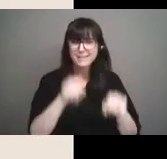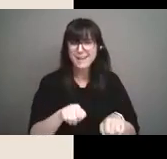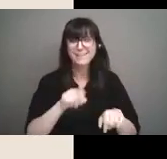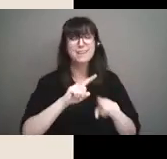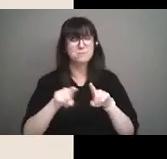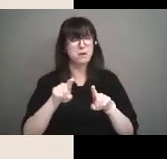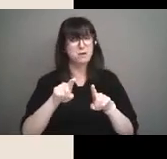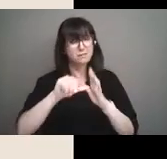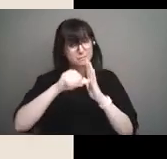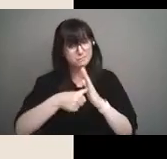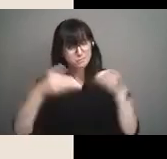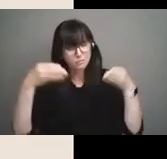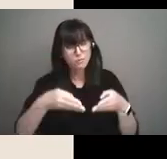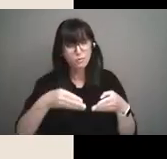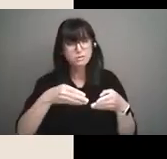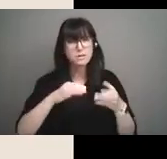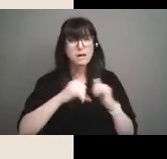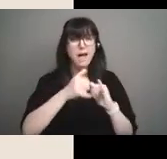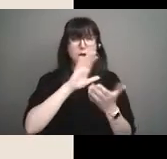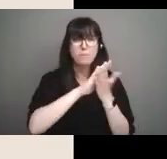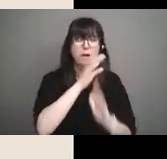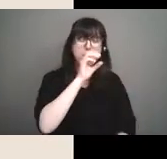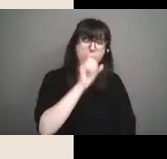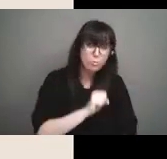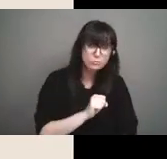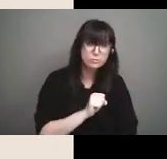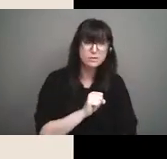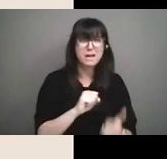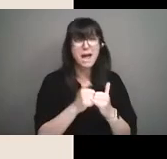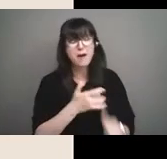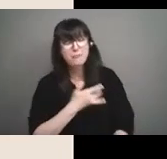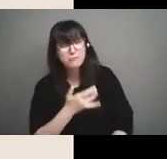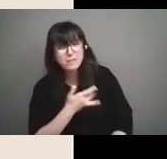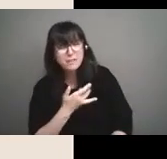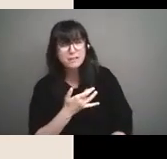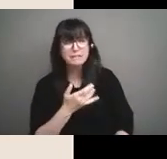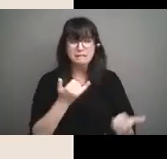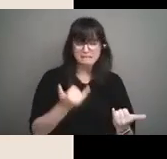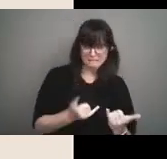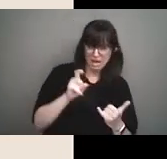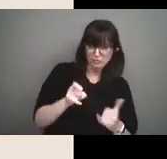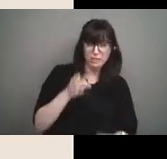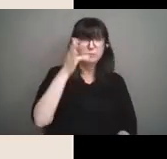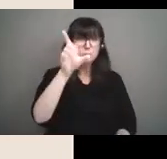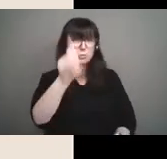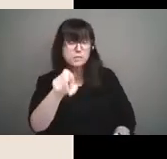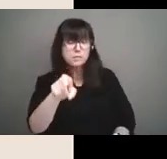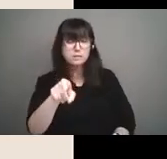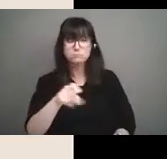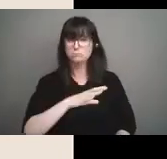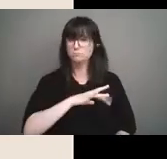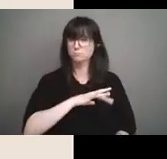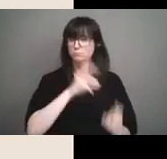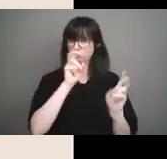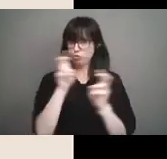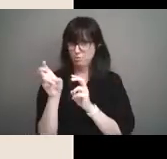know, aging and what it felt like to age and what was needed now. They had some great topics